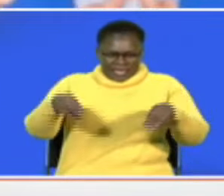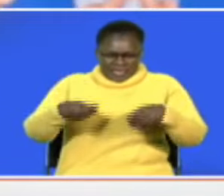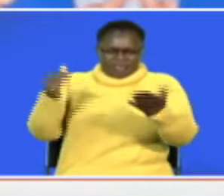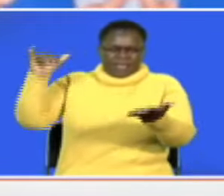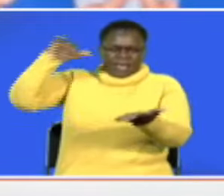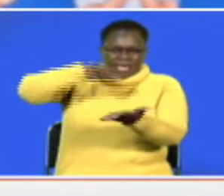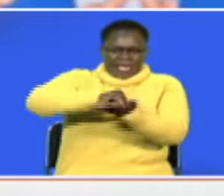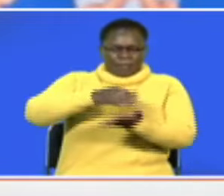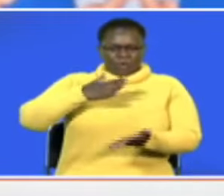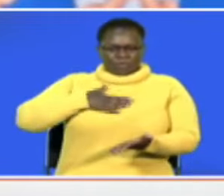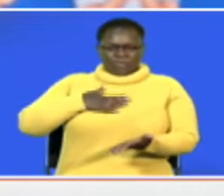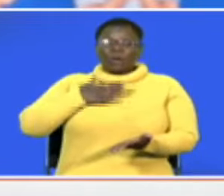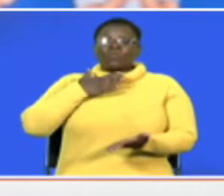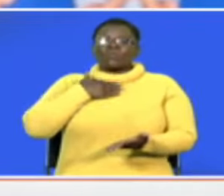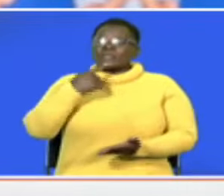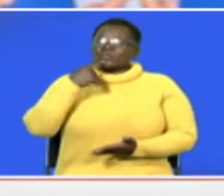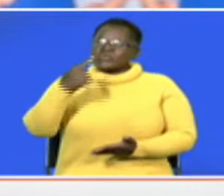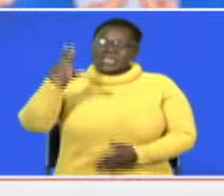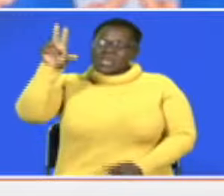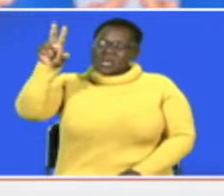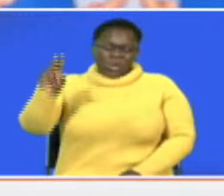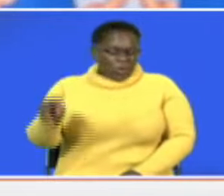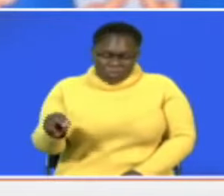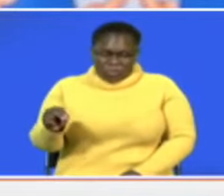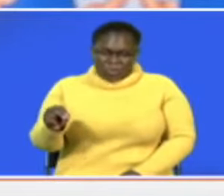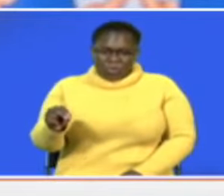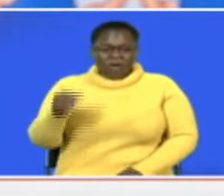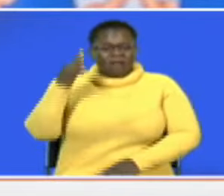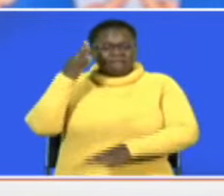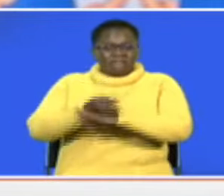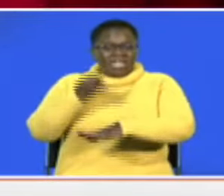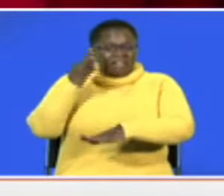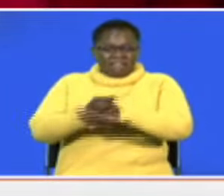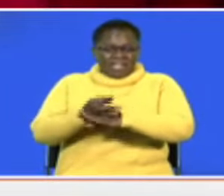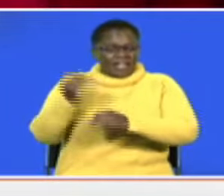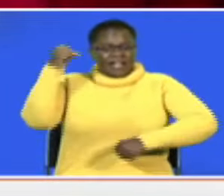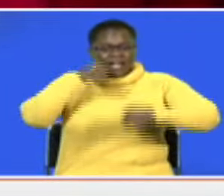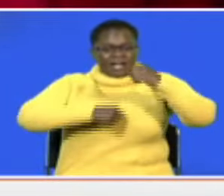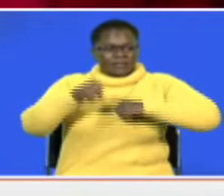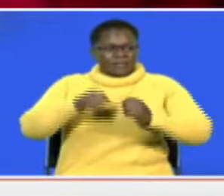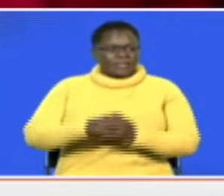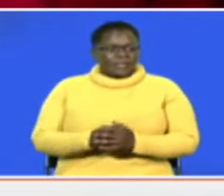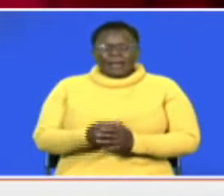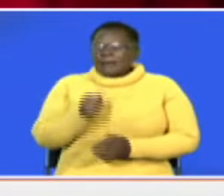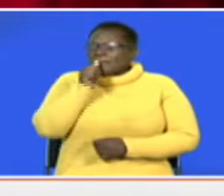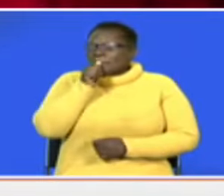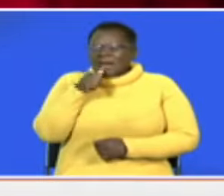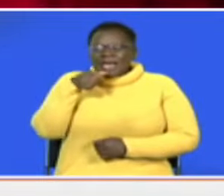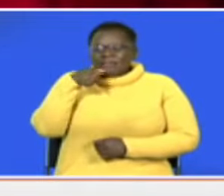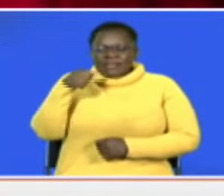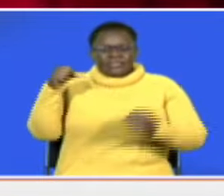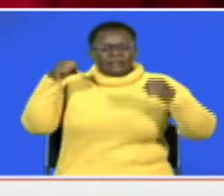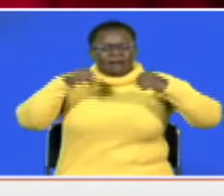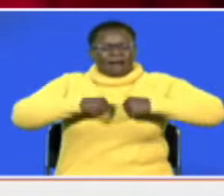airports zetu. Tunataka tuseme no to the dubious Adani deal. Kwa kufanya